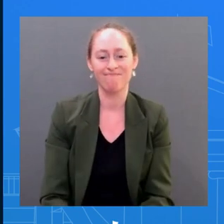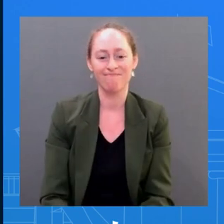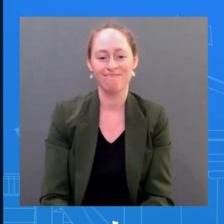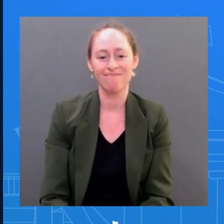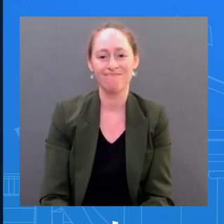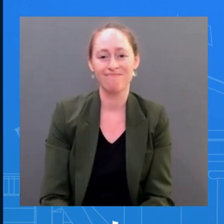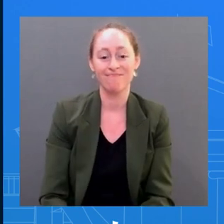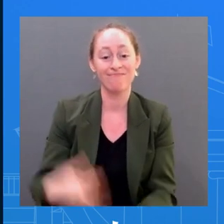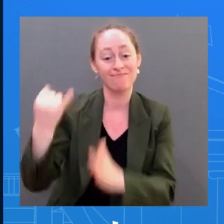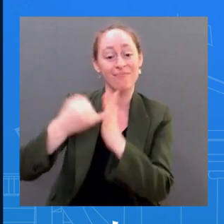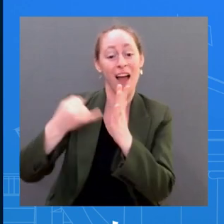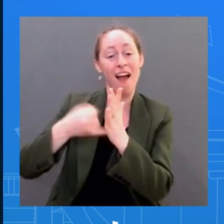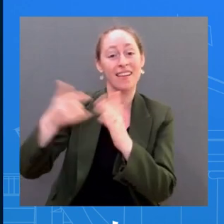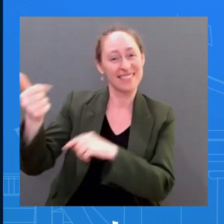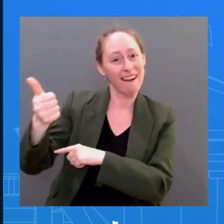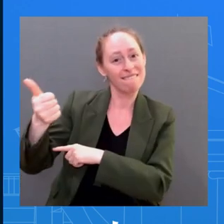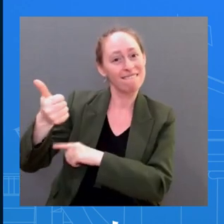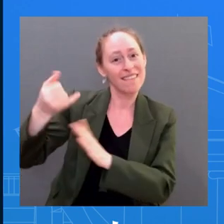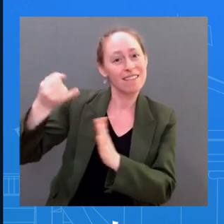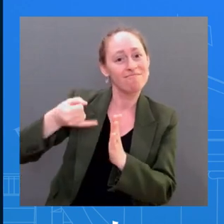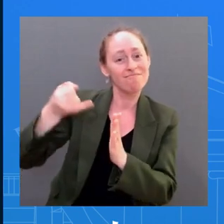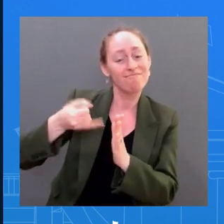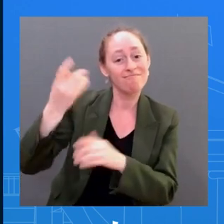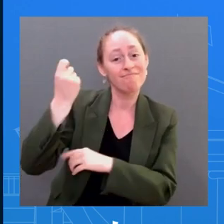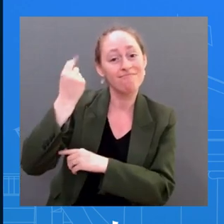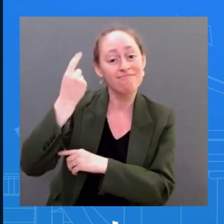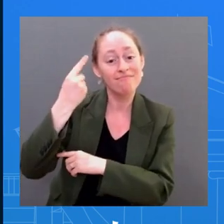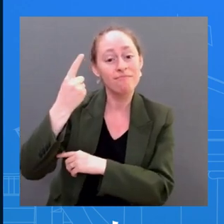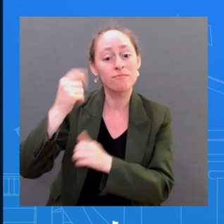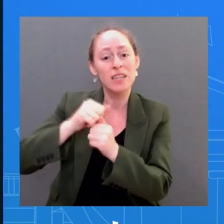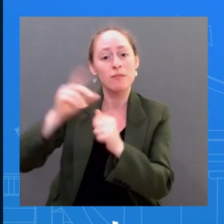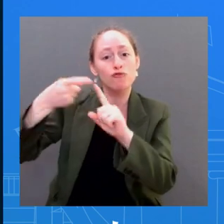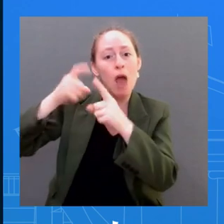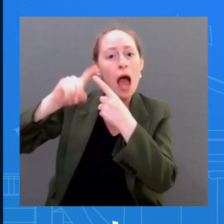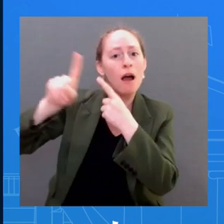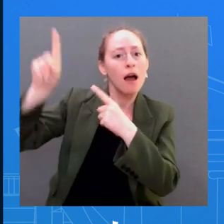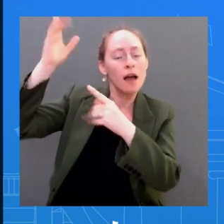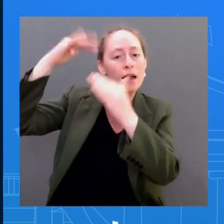heaven looking down on her drawing the very same picture.